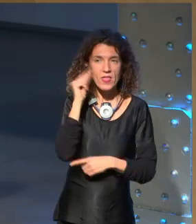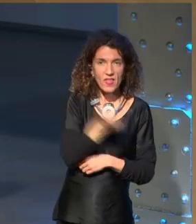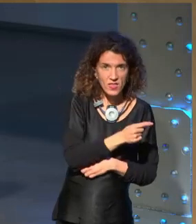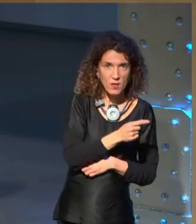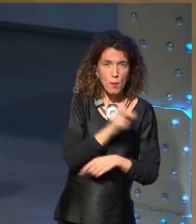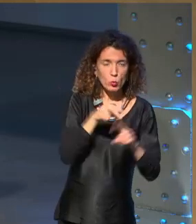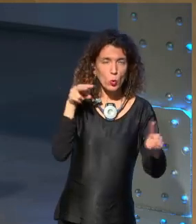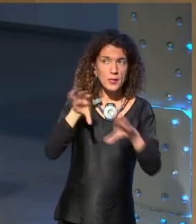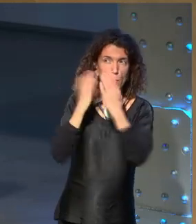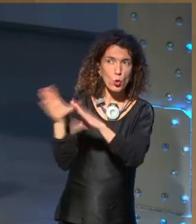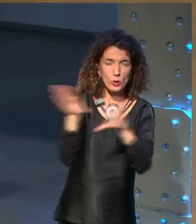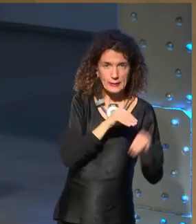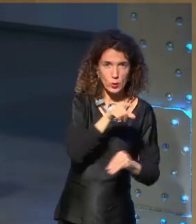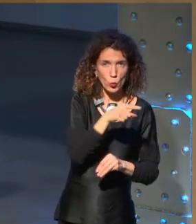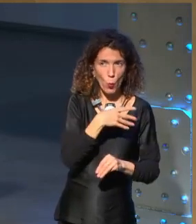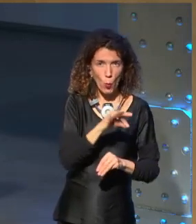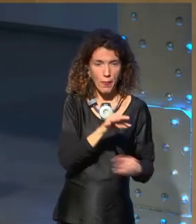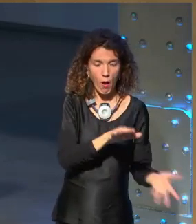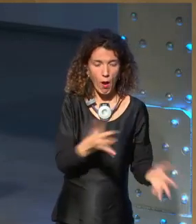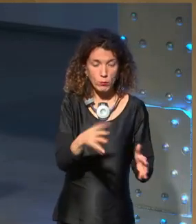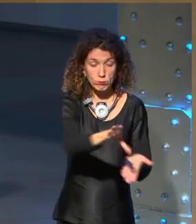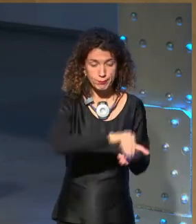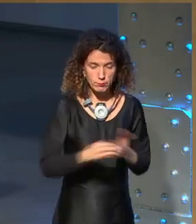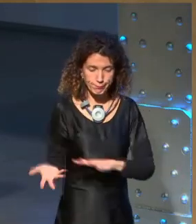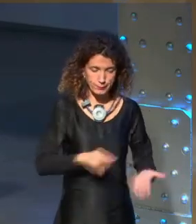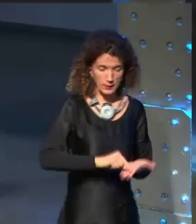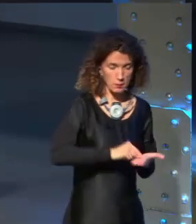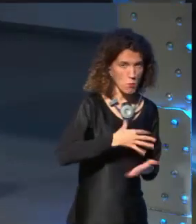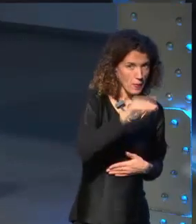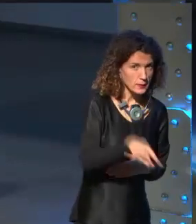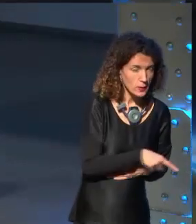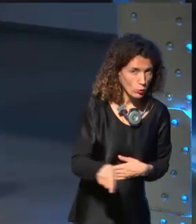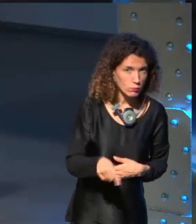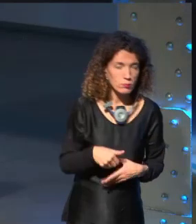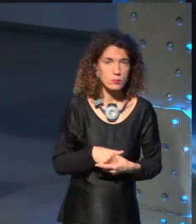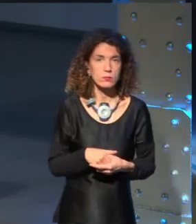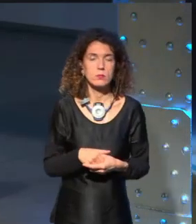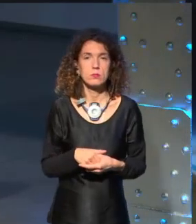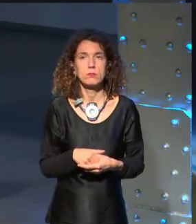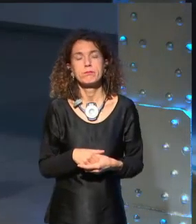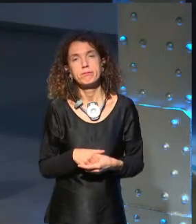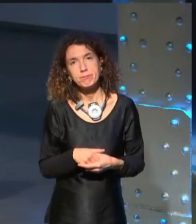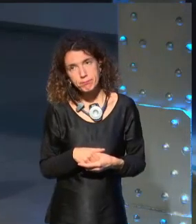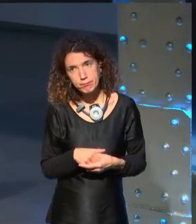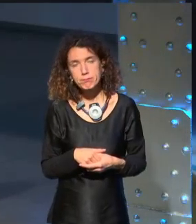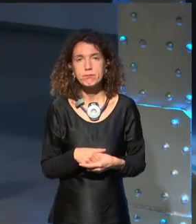the plot, through what a woman sees? I think I would be foolish to think I could.